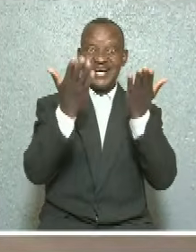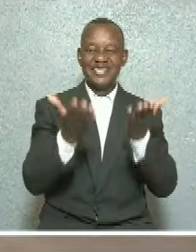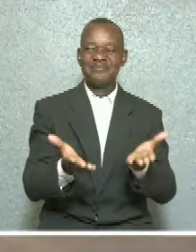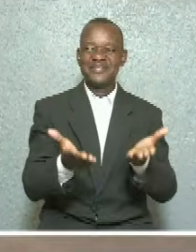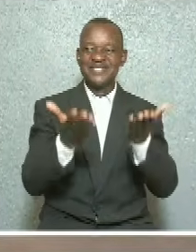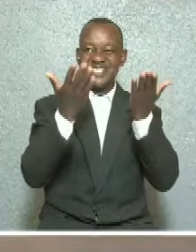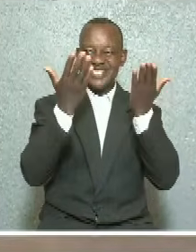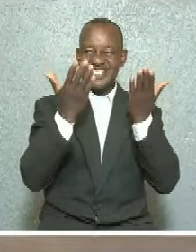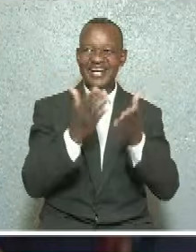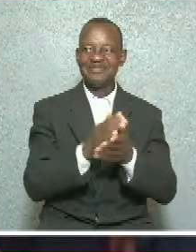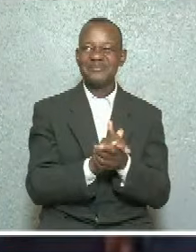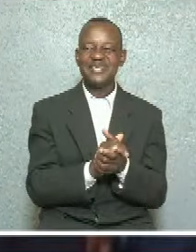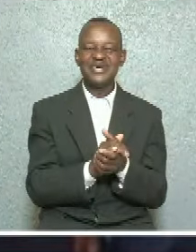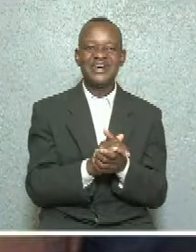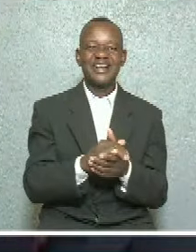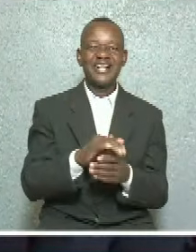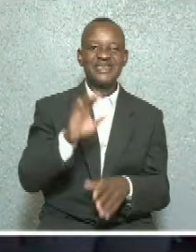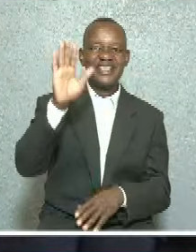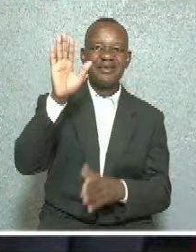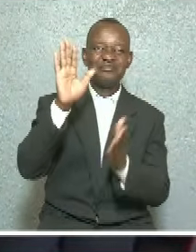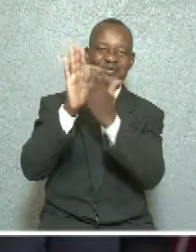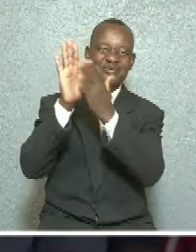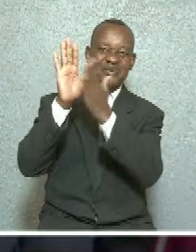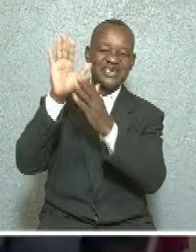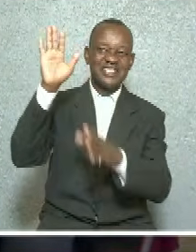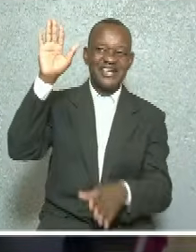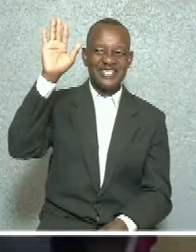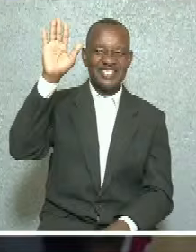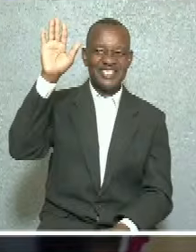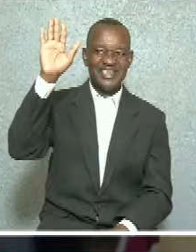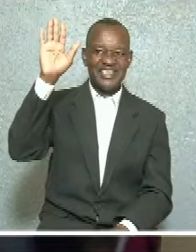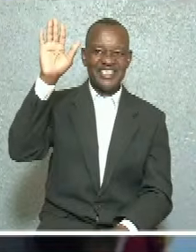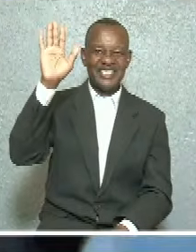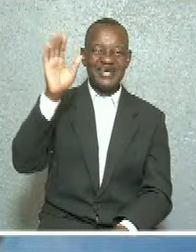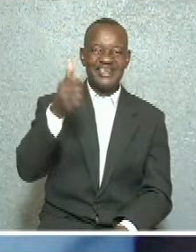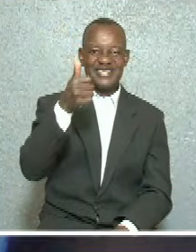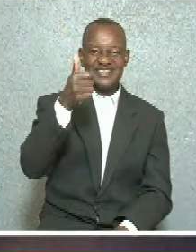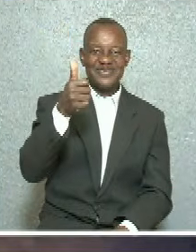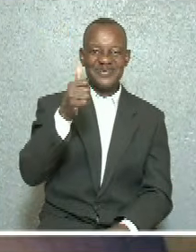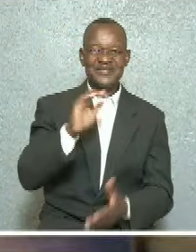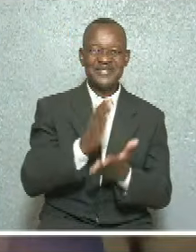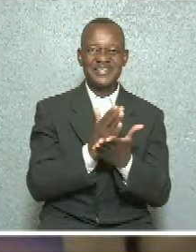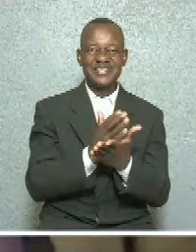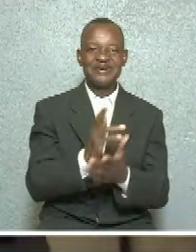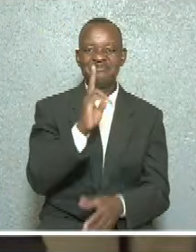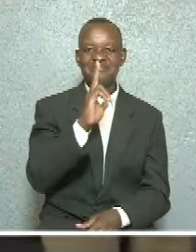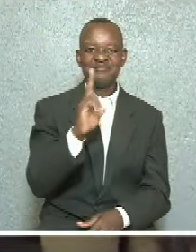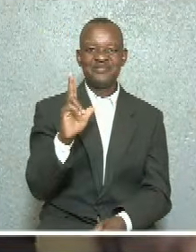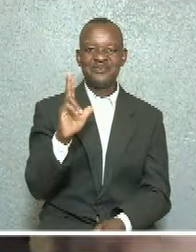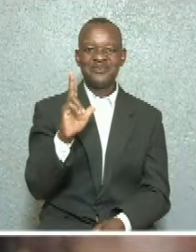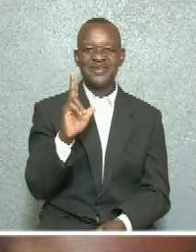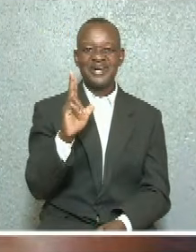hand? Okay, very good. Some people are taller. Touch your nose.